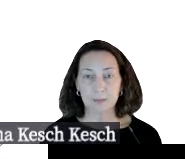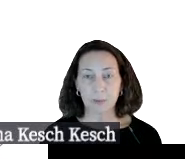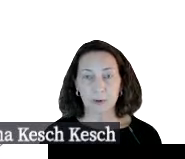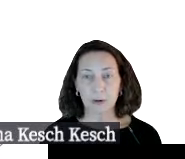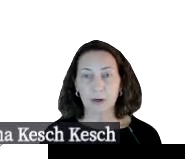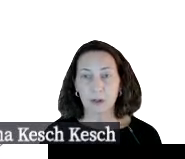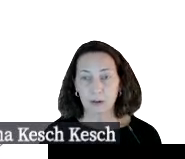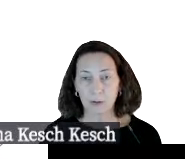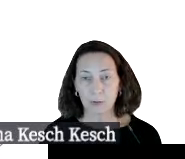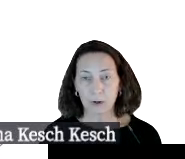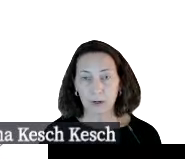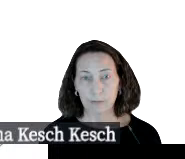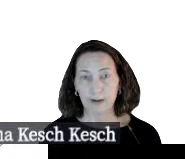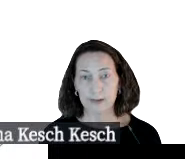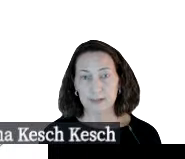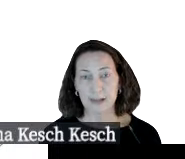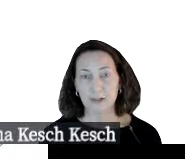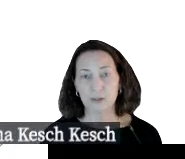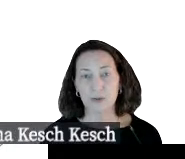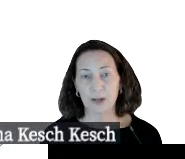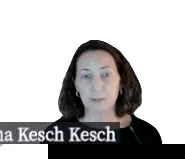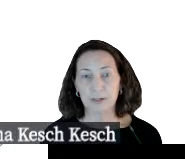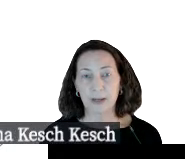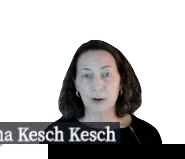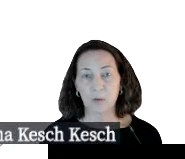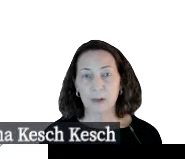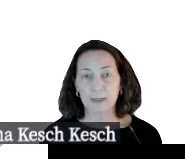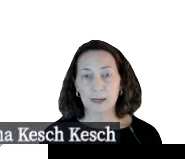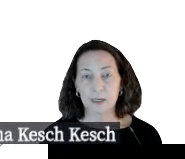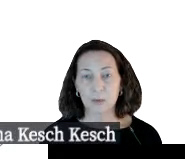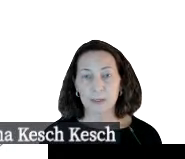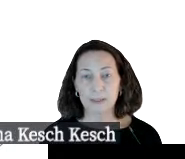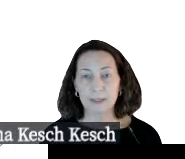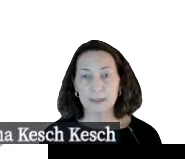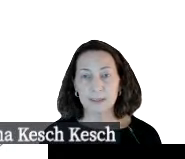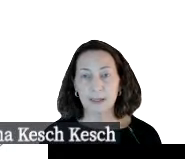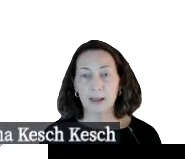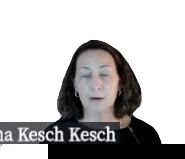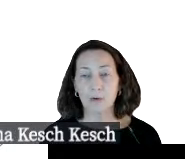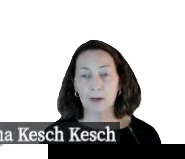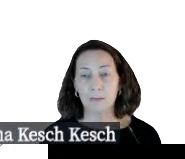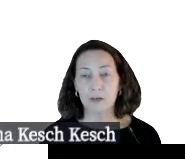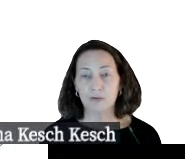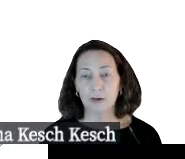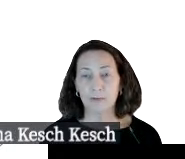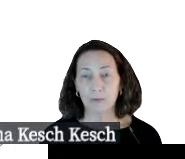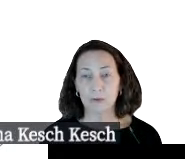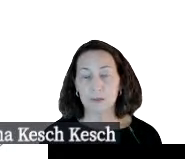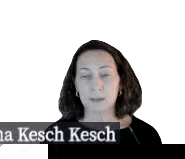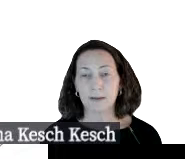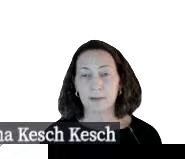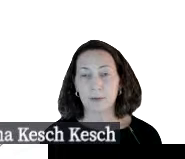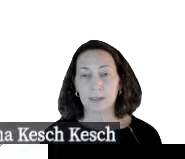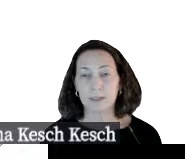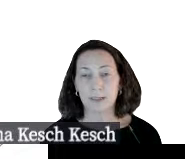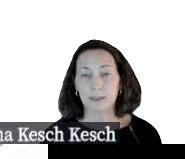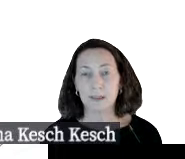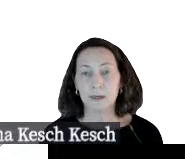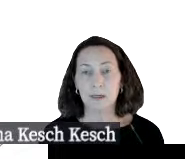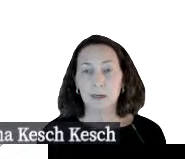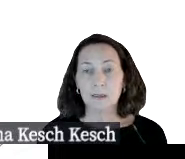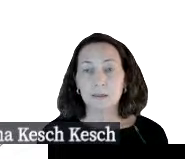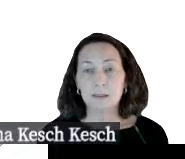as is per Oregon Revised Statute Chapters 801 to 826 and Oregon Administrative Rule